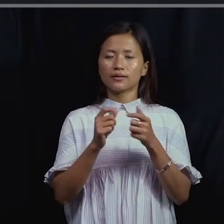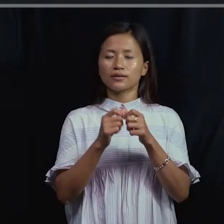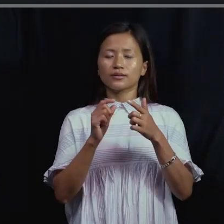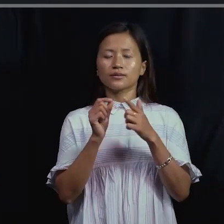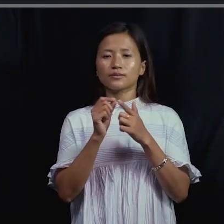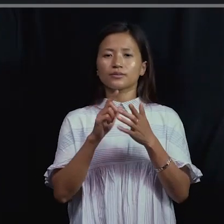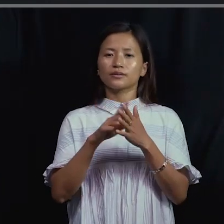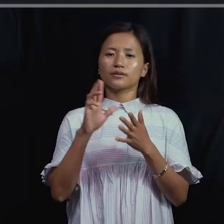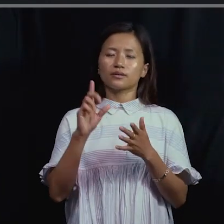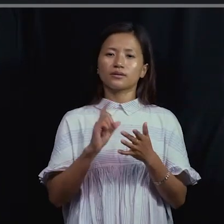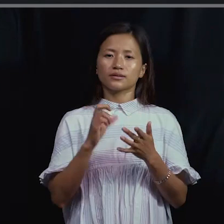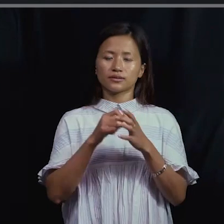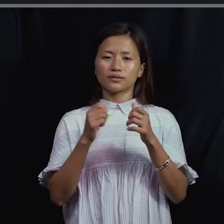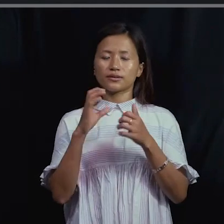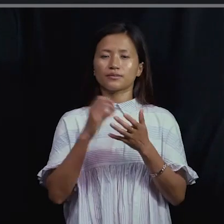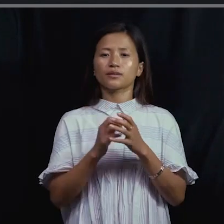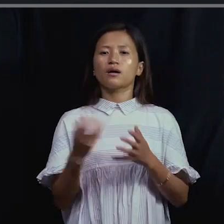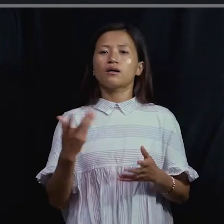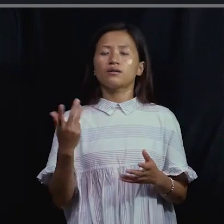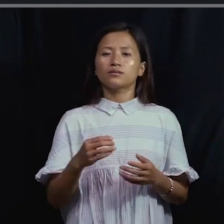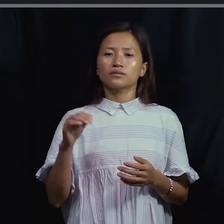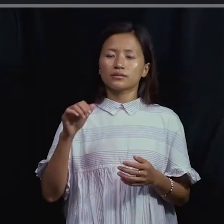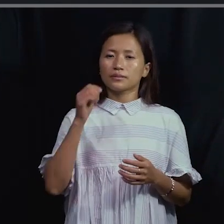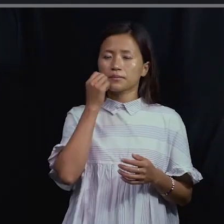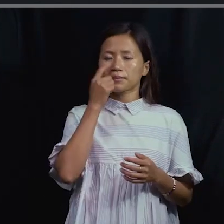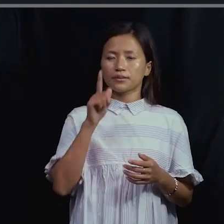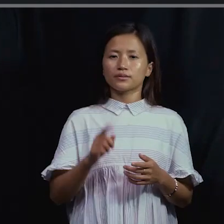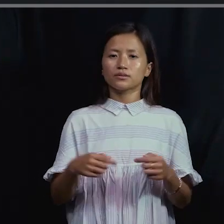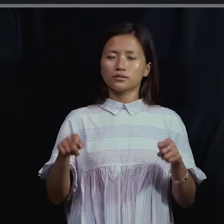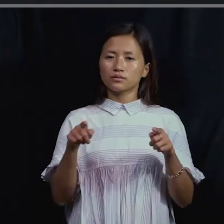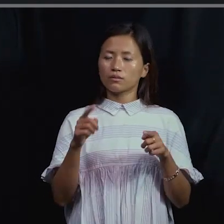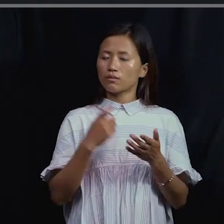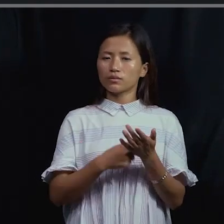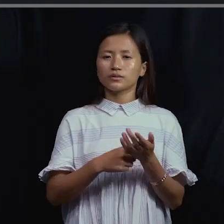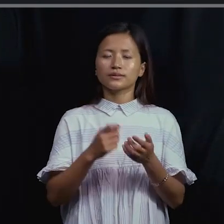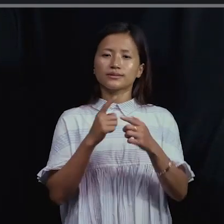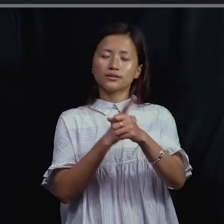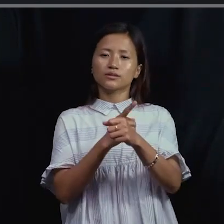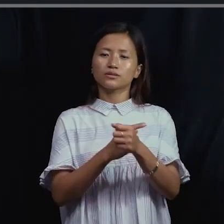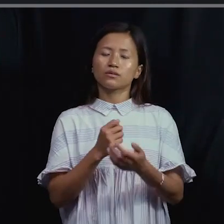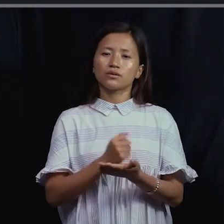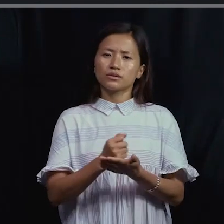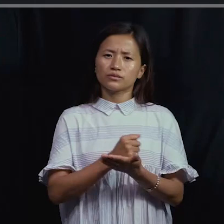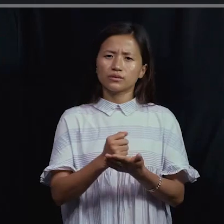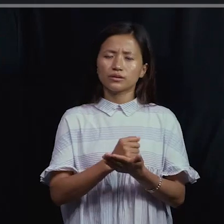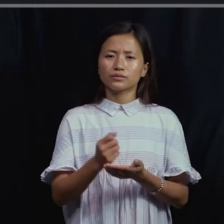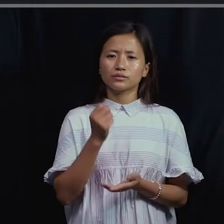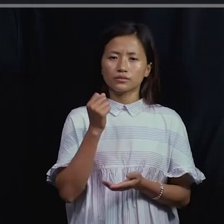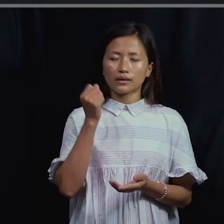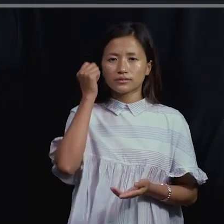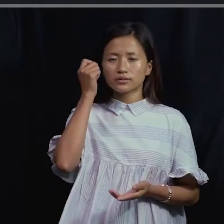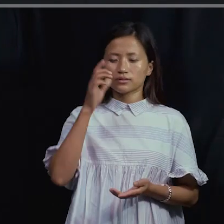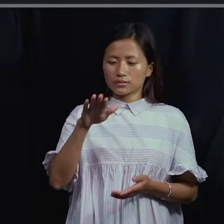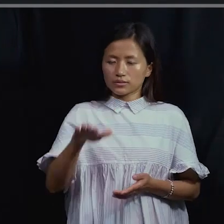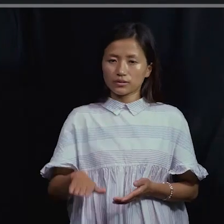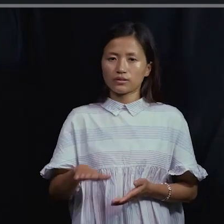educational scenario? Or how can parents or teachers or the elders try to understand the